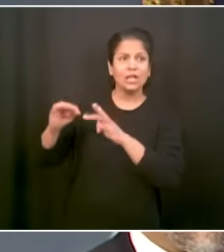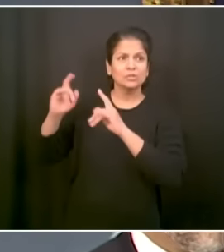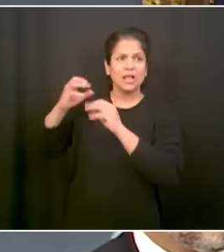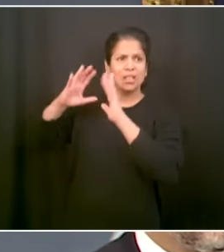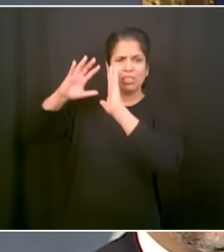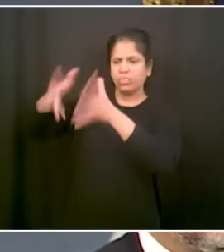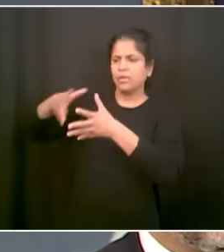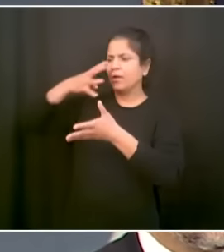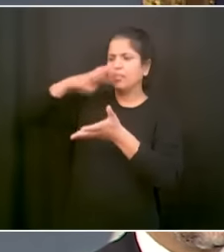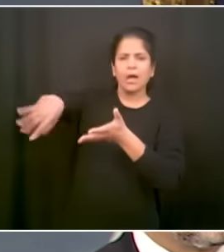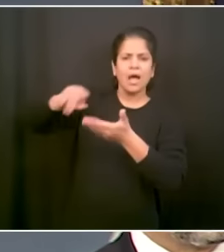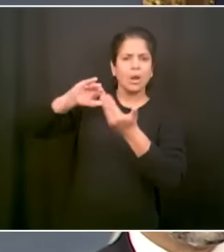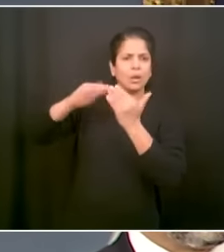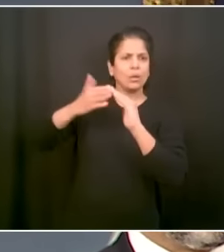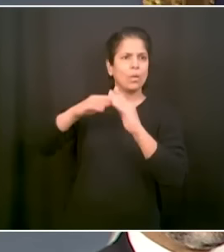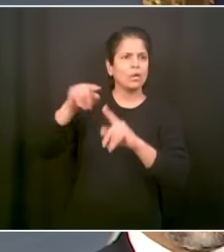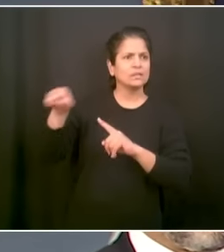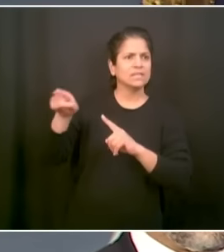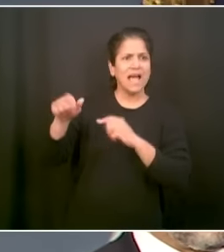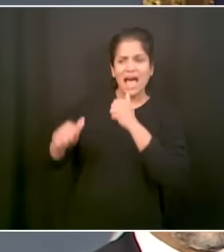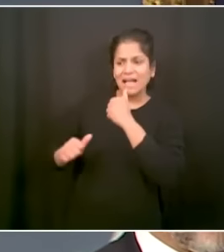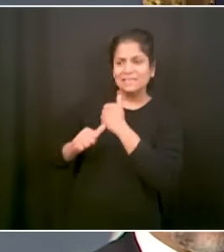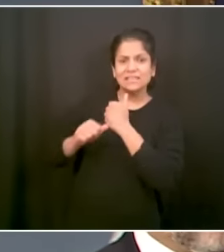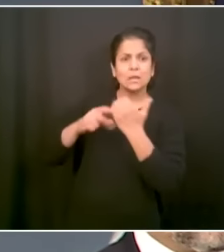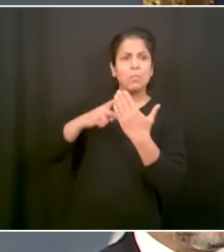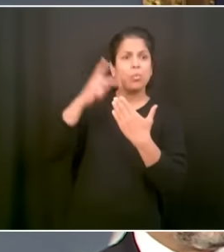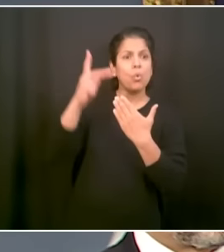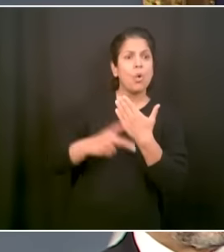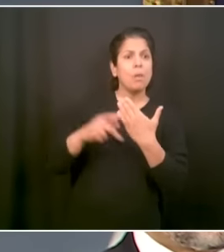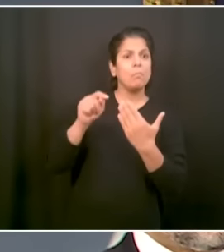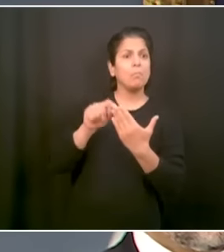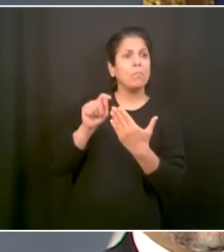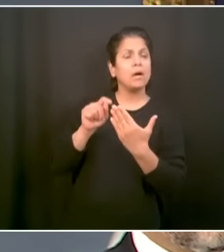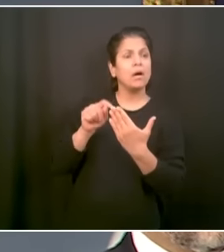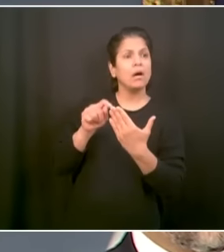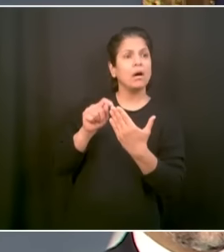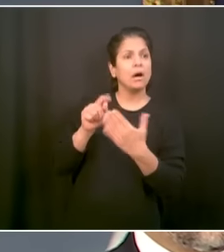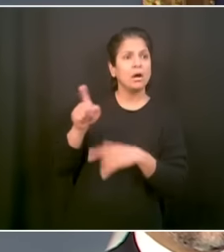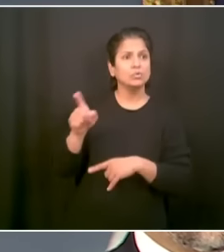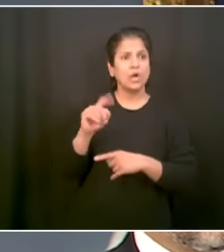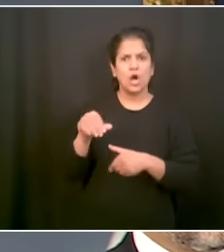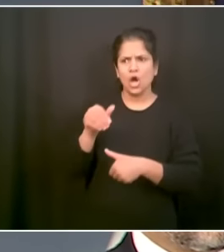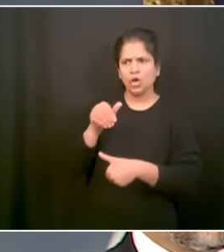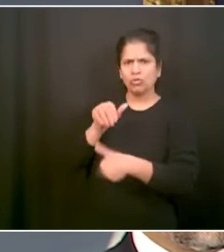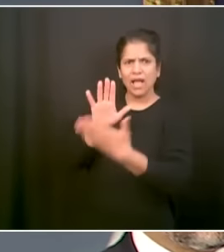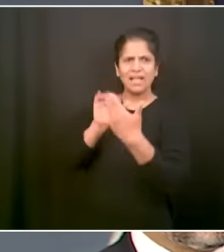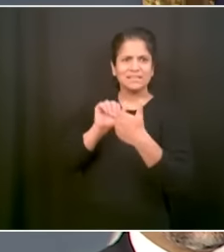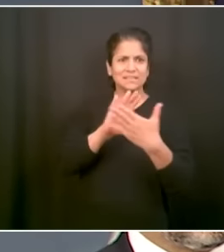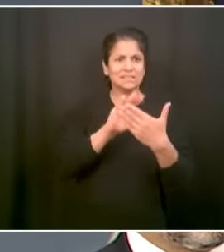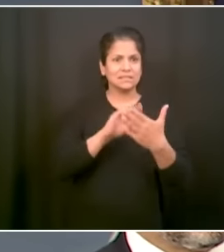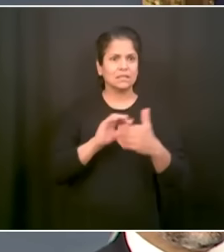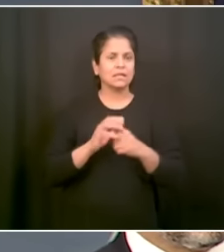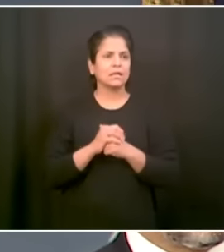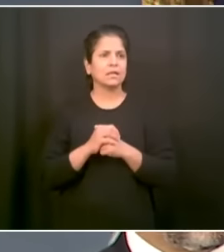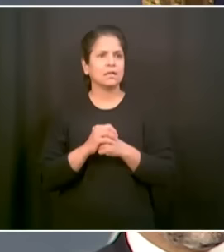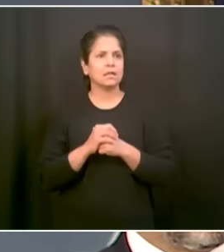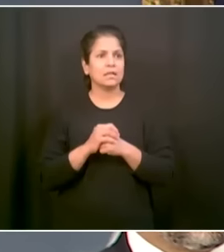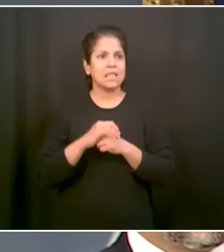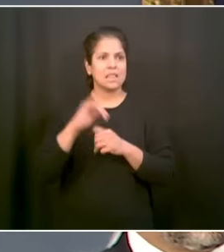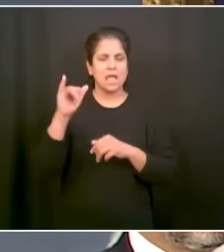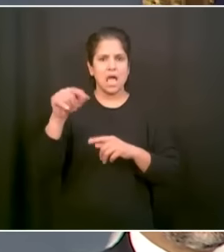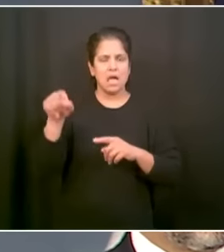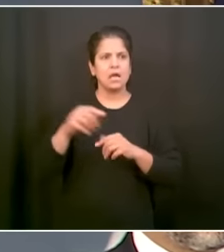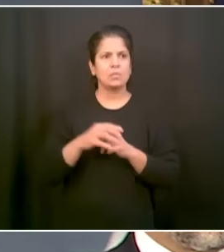the state of the city's fiscal health, we have requested more time to work on a settlement in the city FEP's